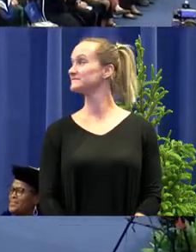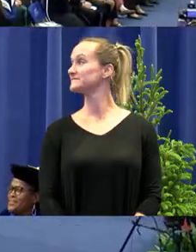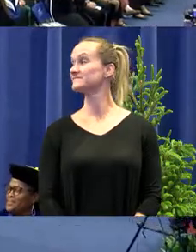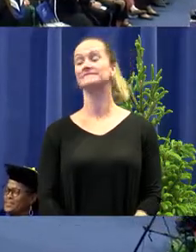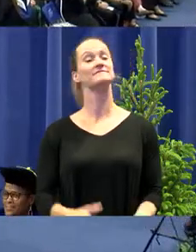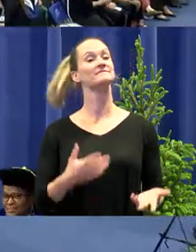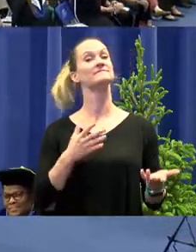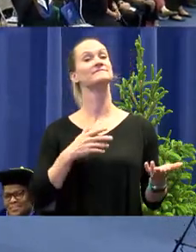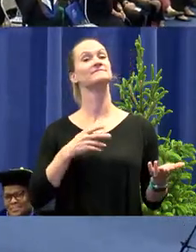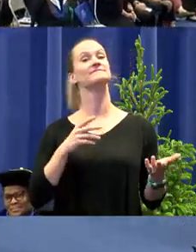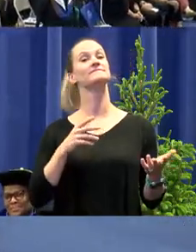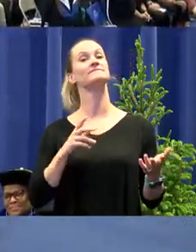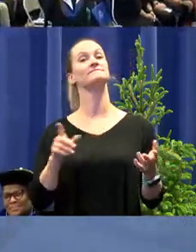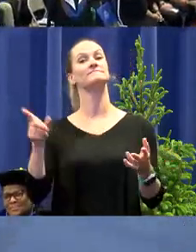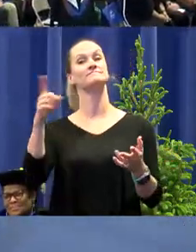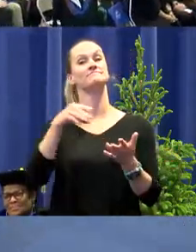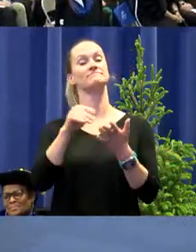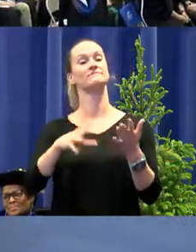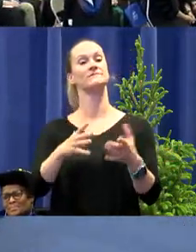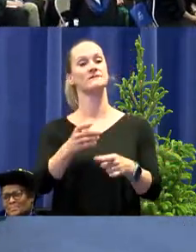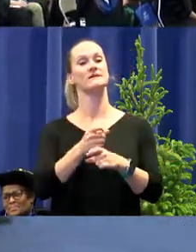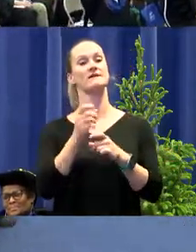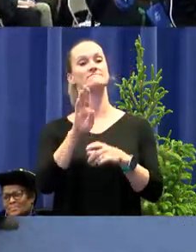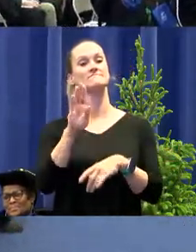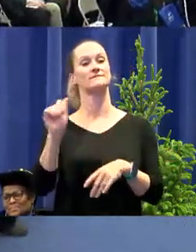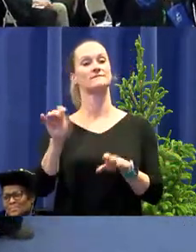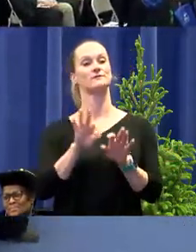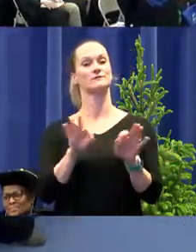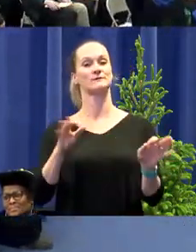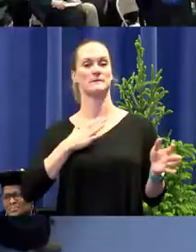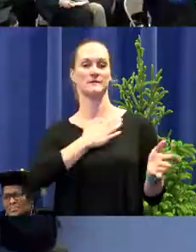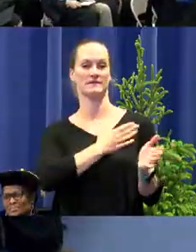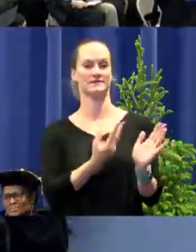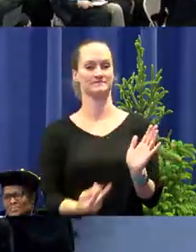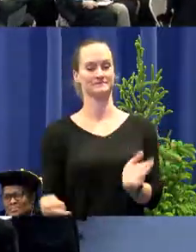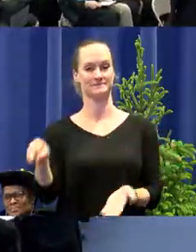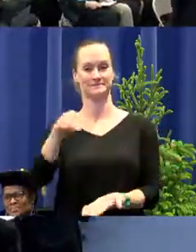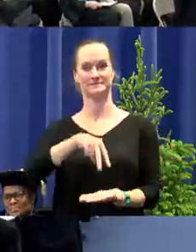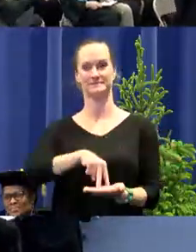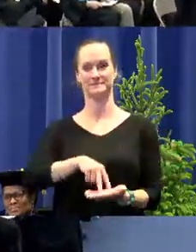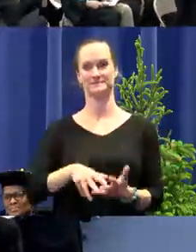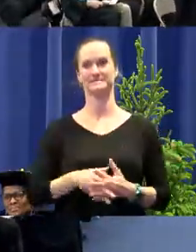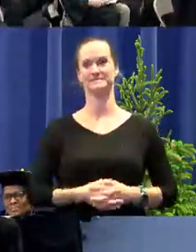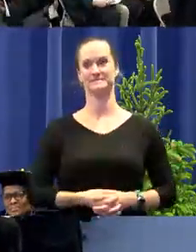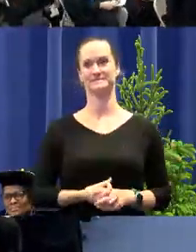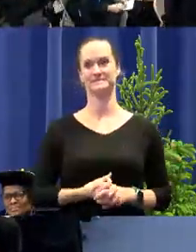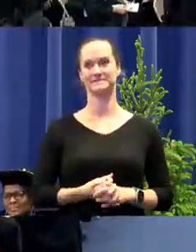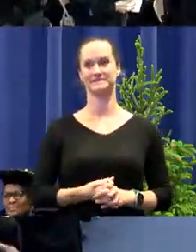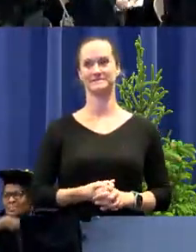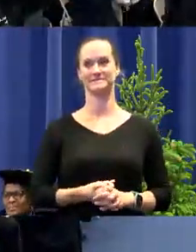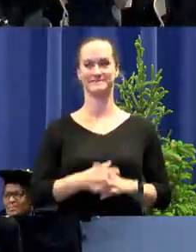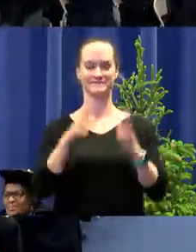Will the candidates for the baccalaureate degrees please rise and remain standing?